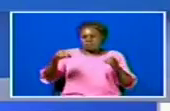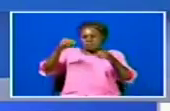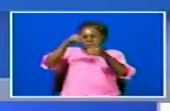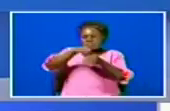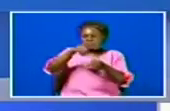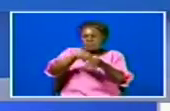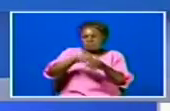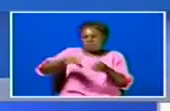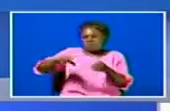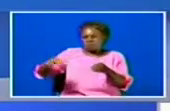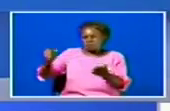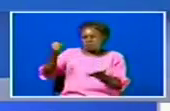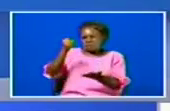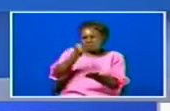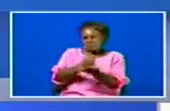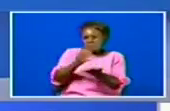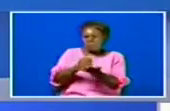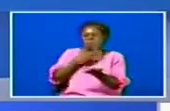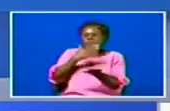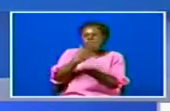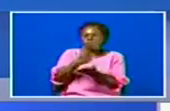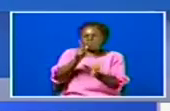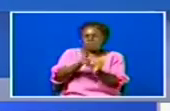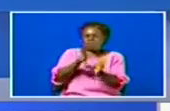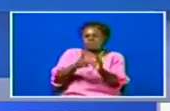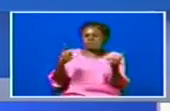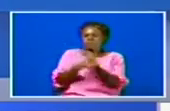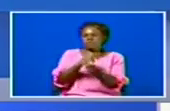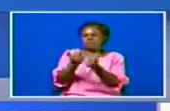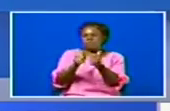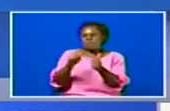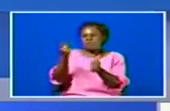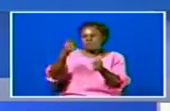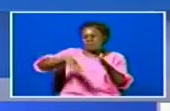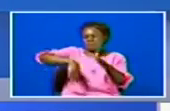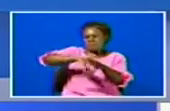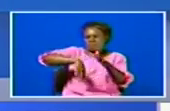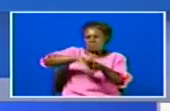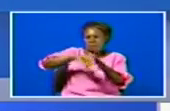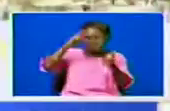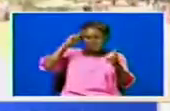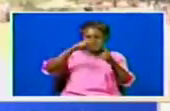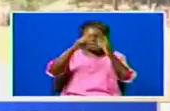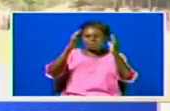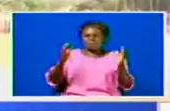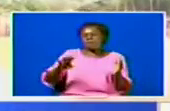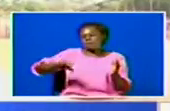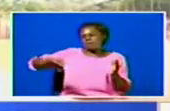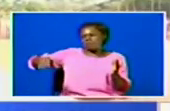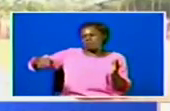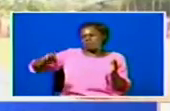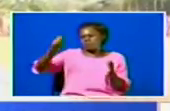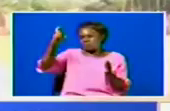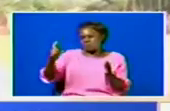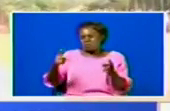full county employees as they seek to take part in various competitions with the Kenya Premier League, their main target. As a county, we've decided